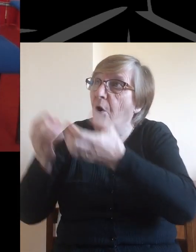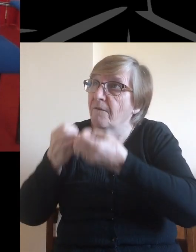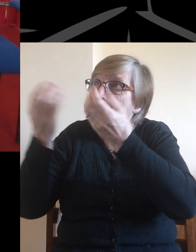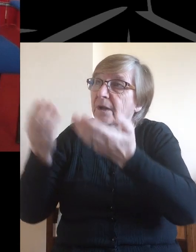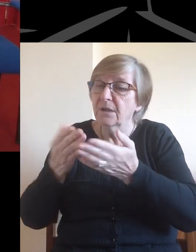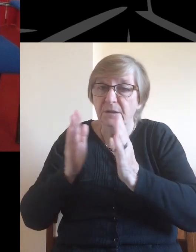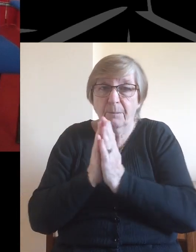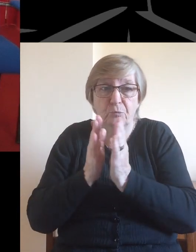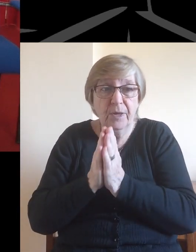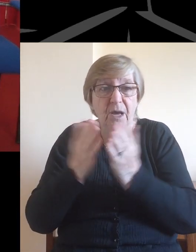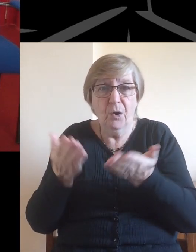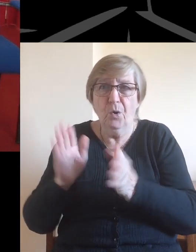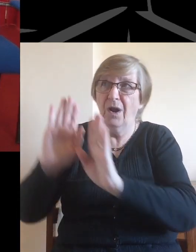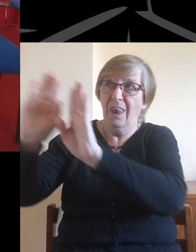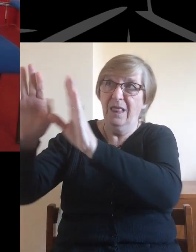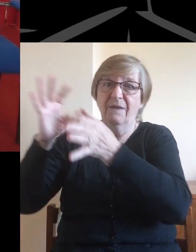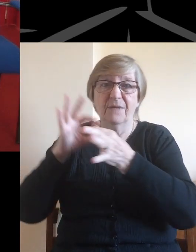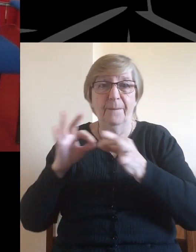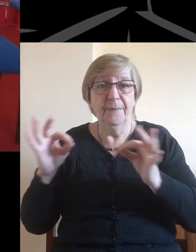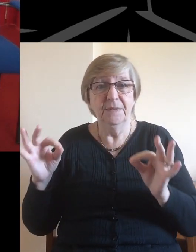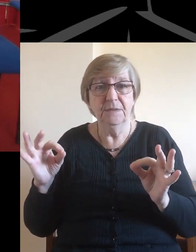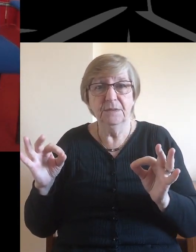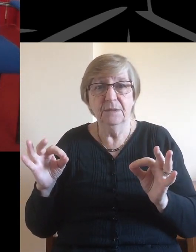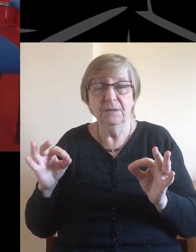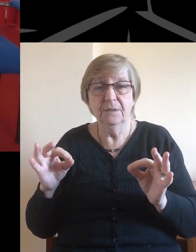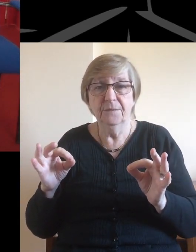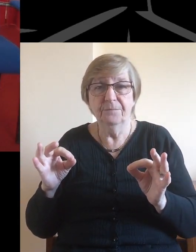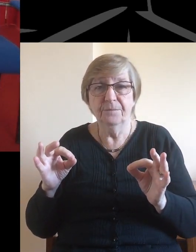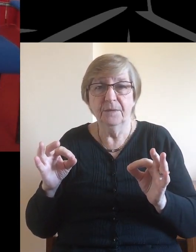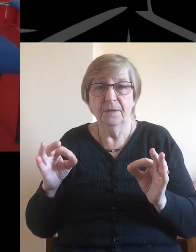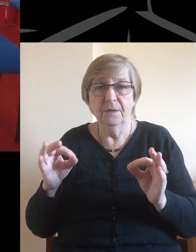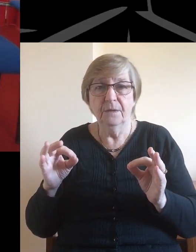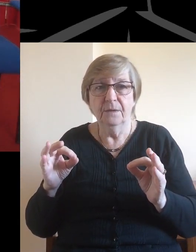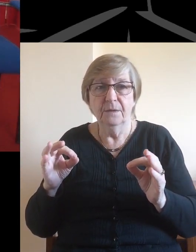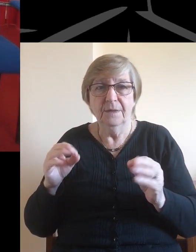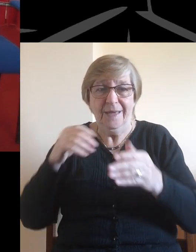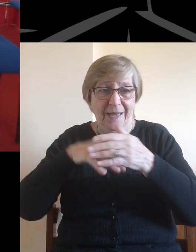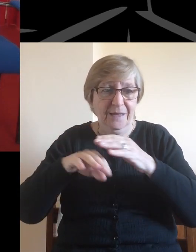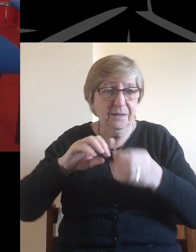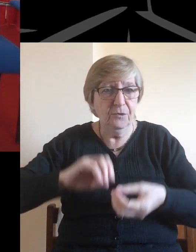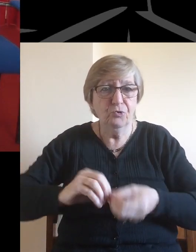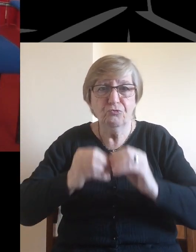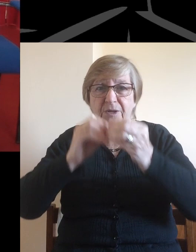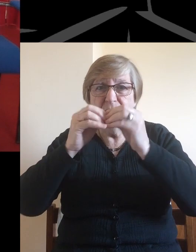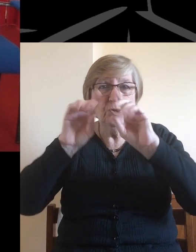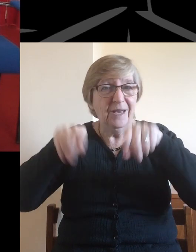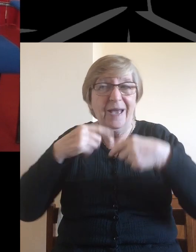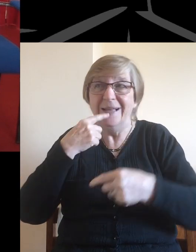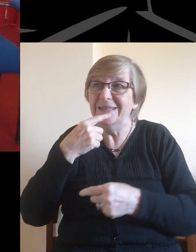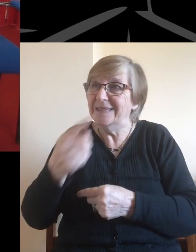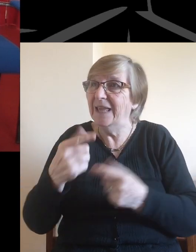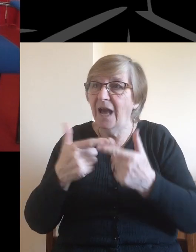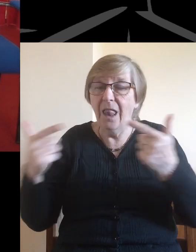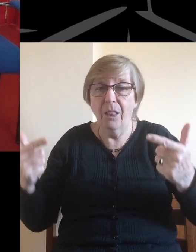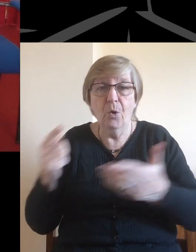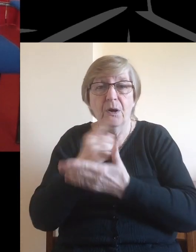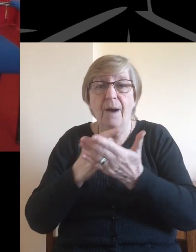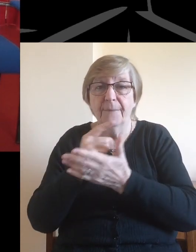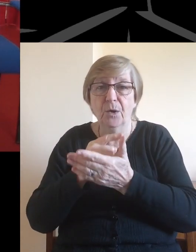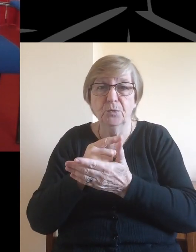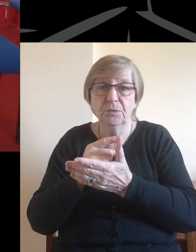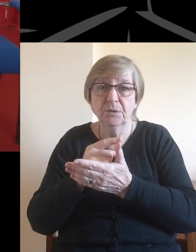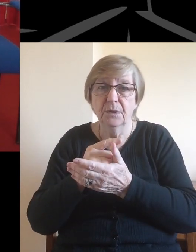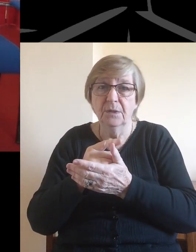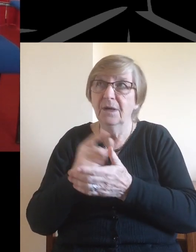to, or simply left in peace. From within creation, in fact, we cannot say very much at all about the one who